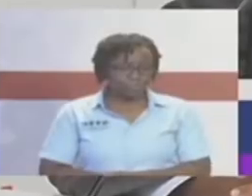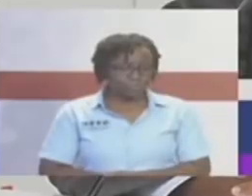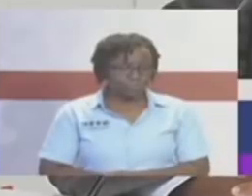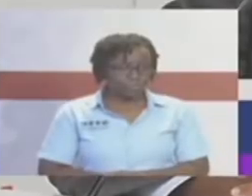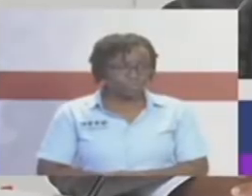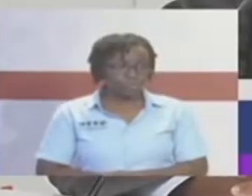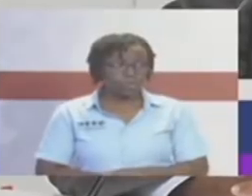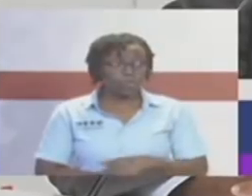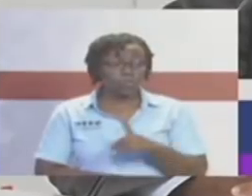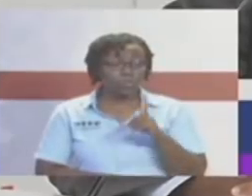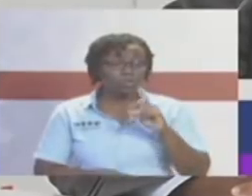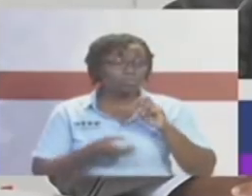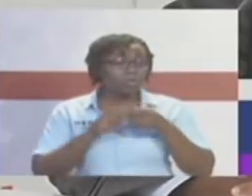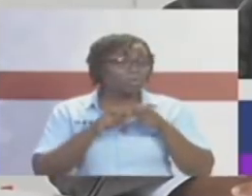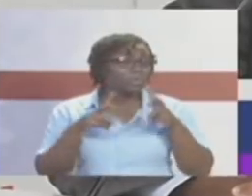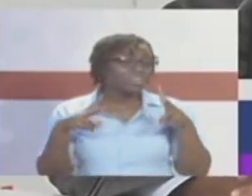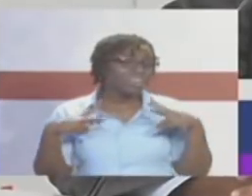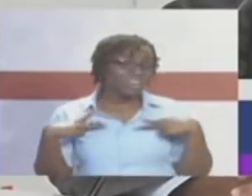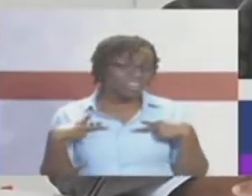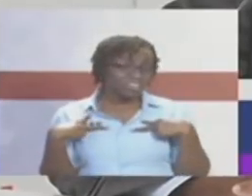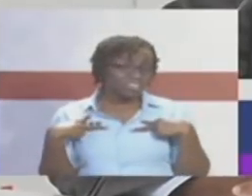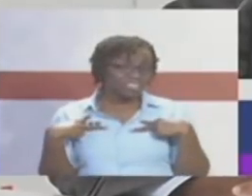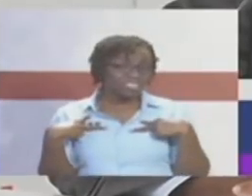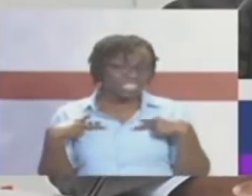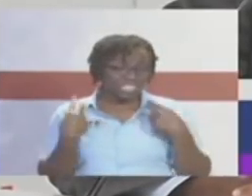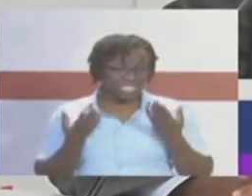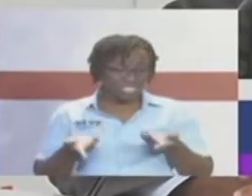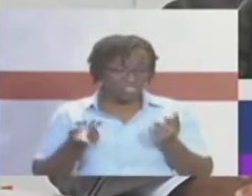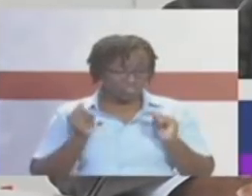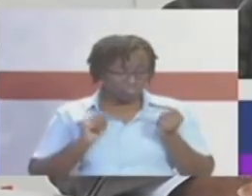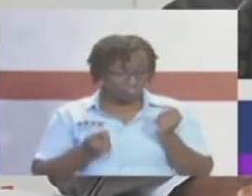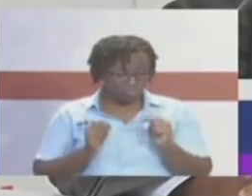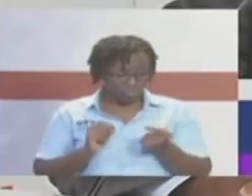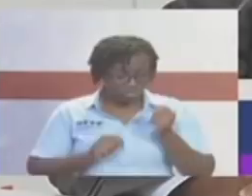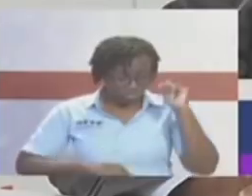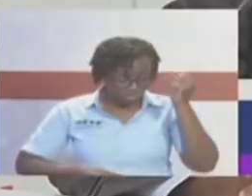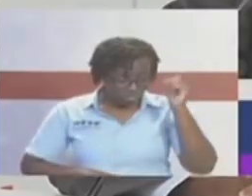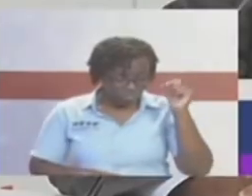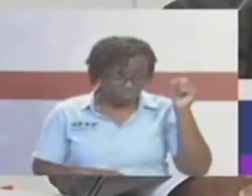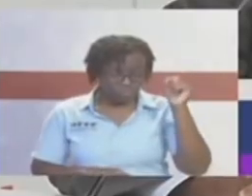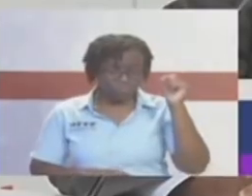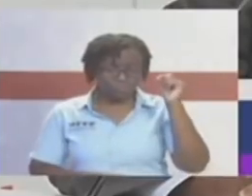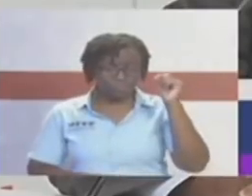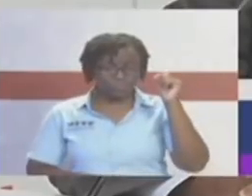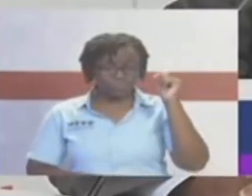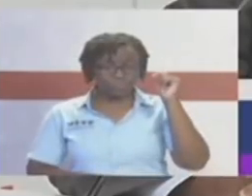One of the problems that we have in Trinidad and Tobago